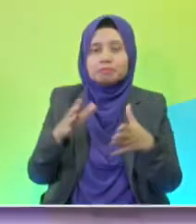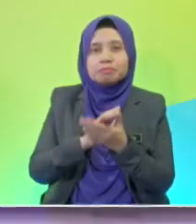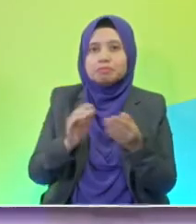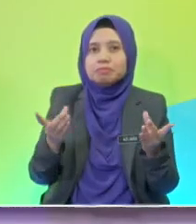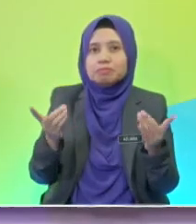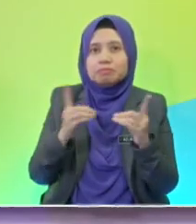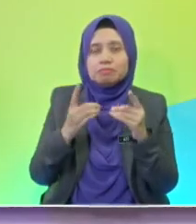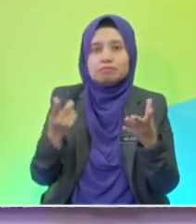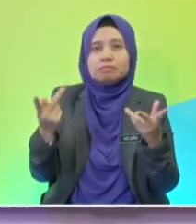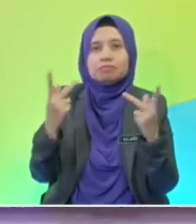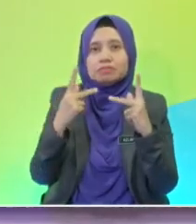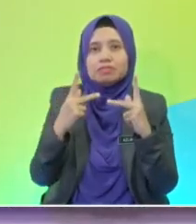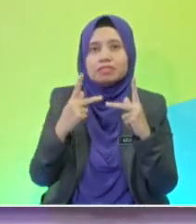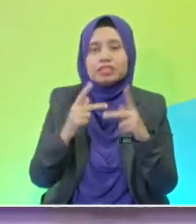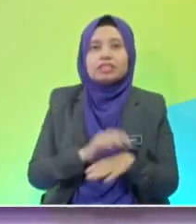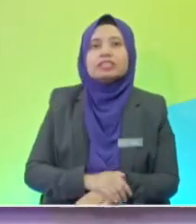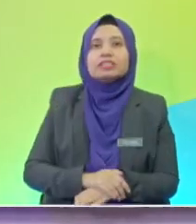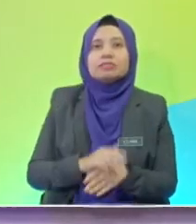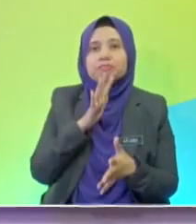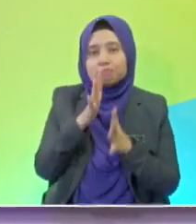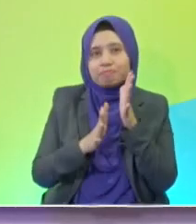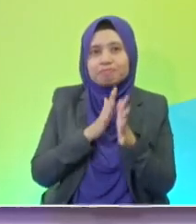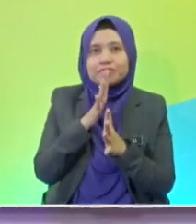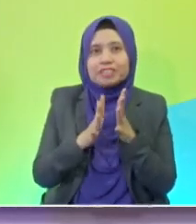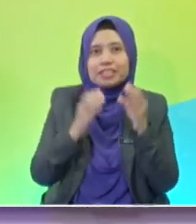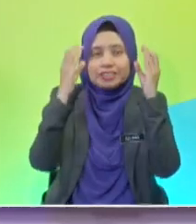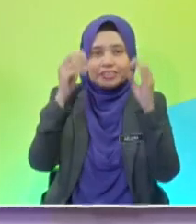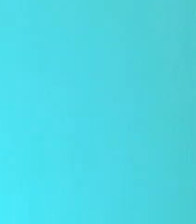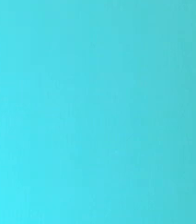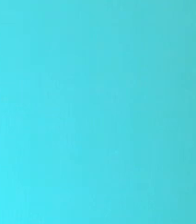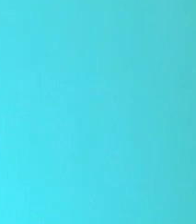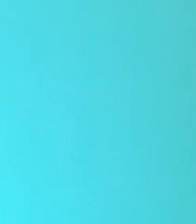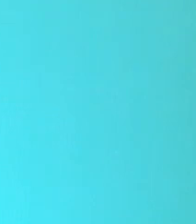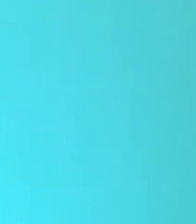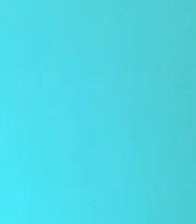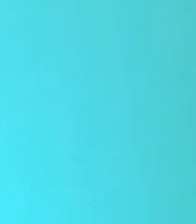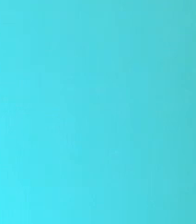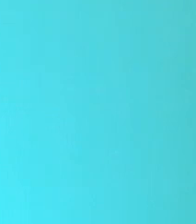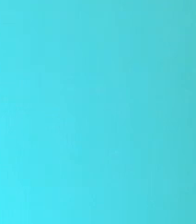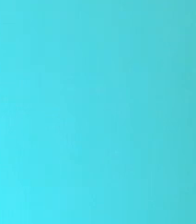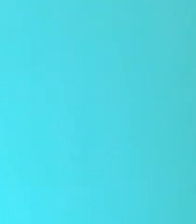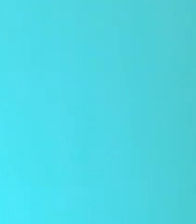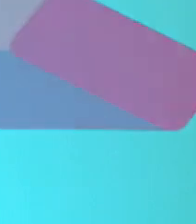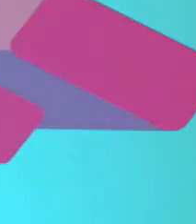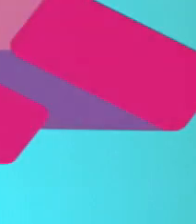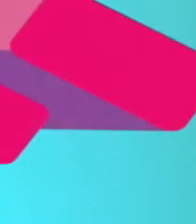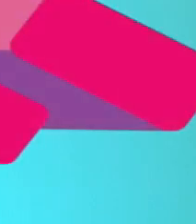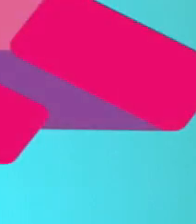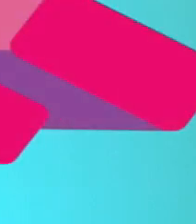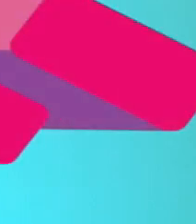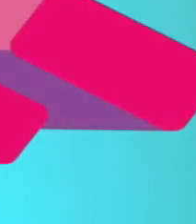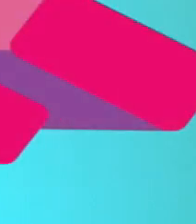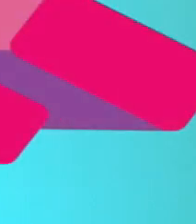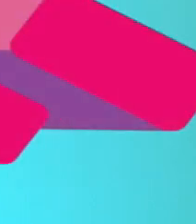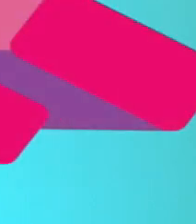let's also say hi to our lovely interpreter. We have Cikgu Azliana Mazuri as our interpreter for today. She's all the way from